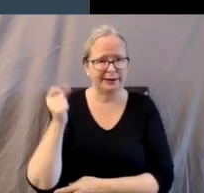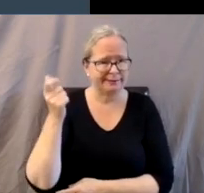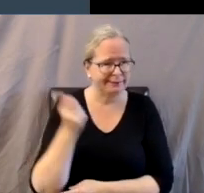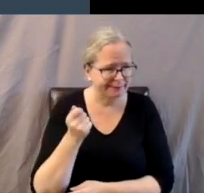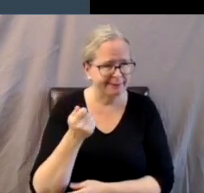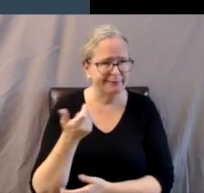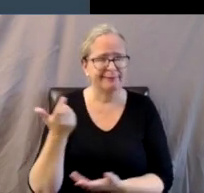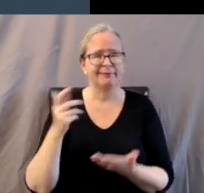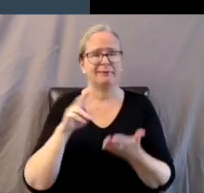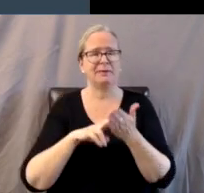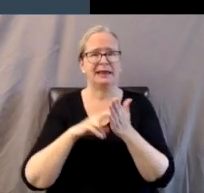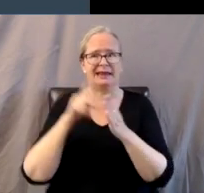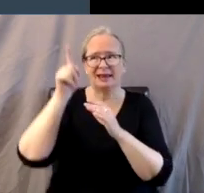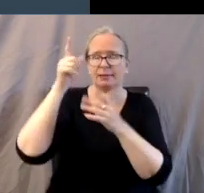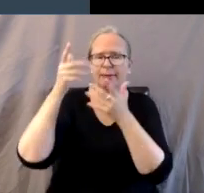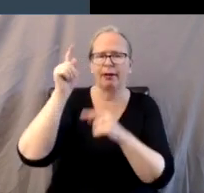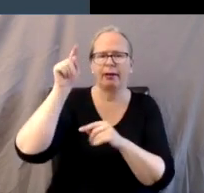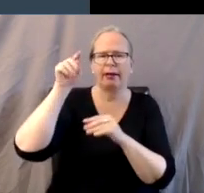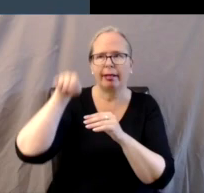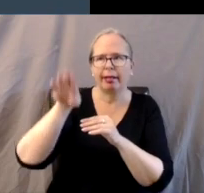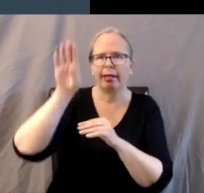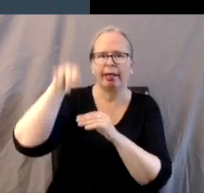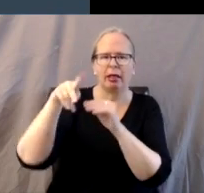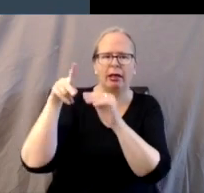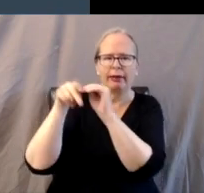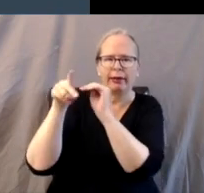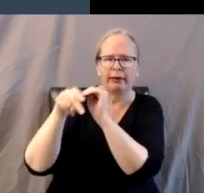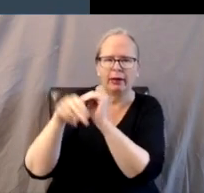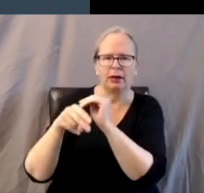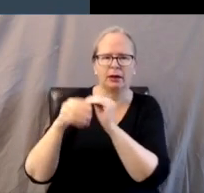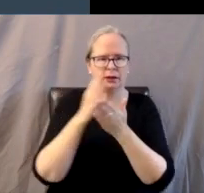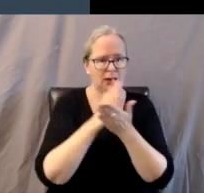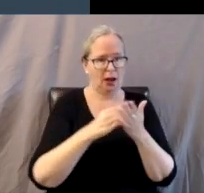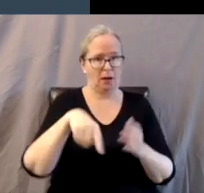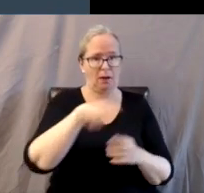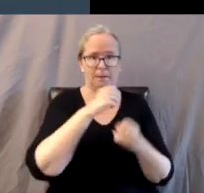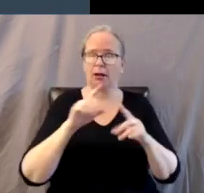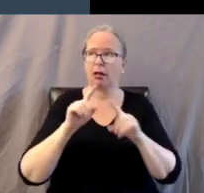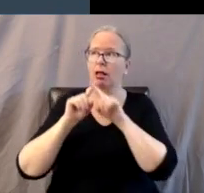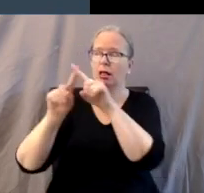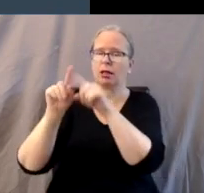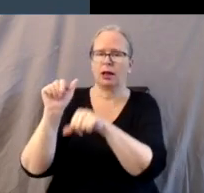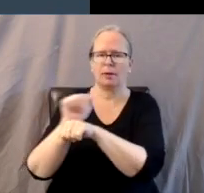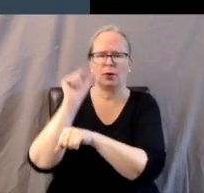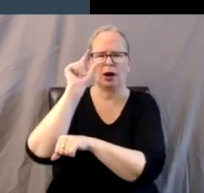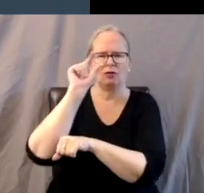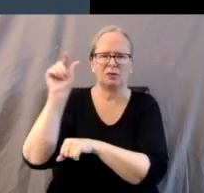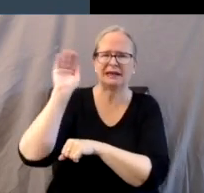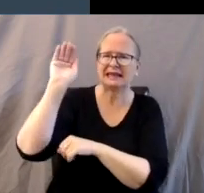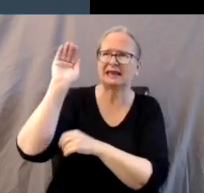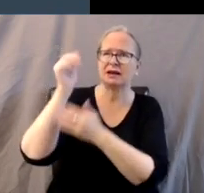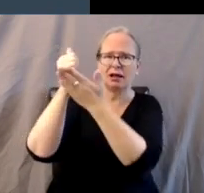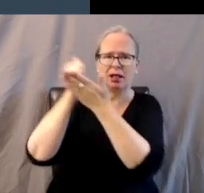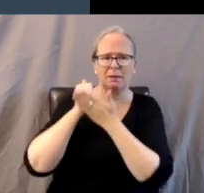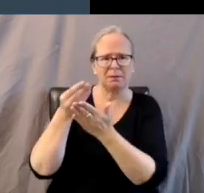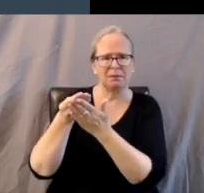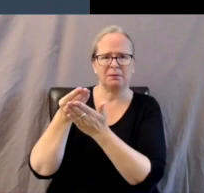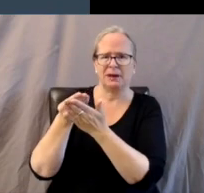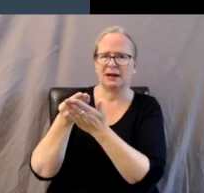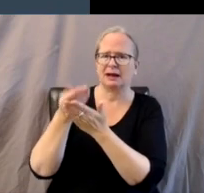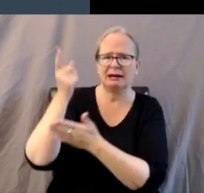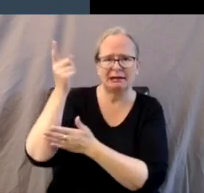federal government to really start to find new revenue streams. Therefore, tax systems need to be